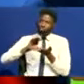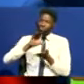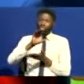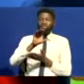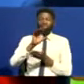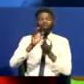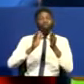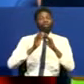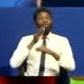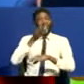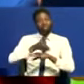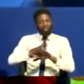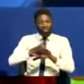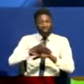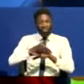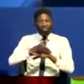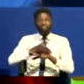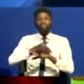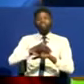39 kwa wa Kenya,